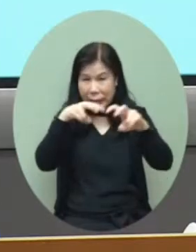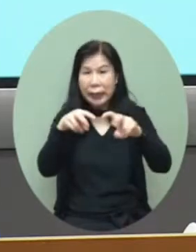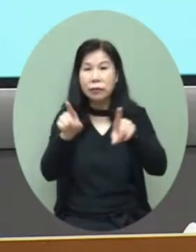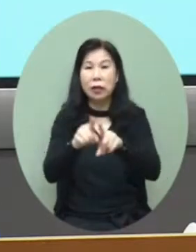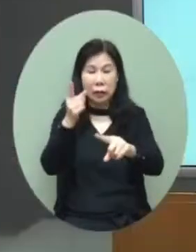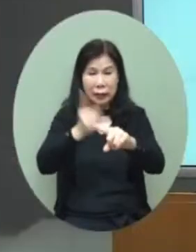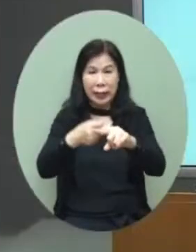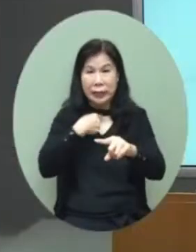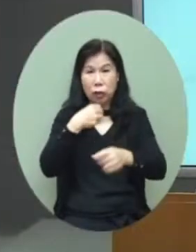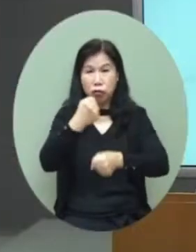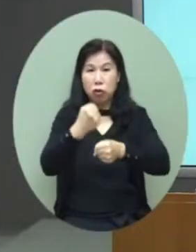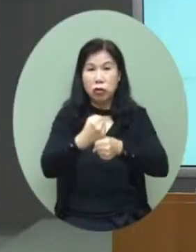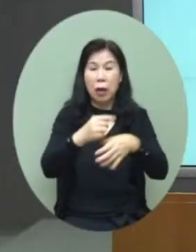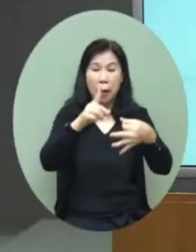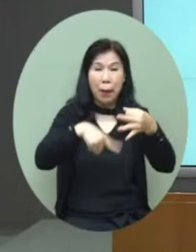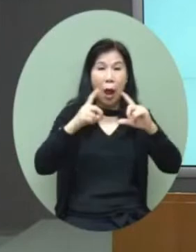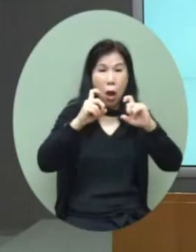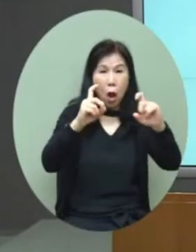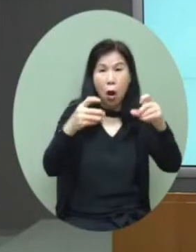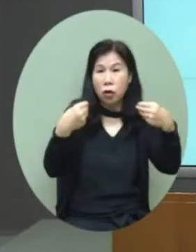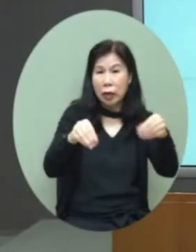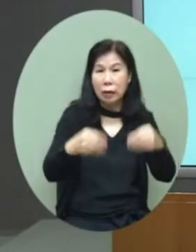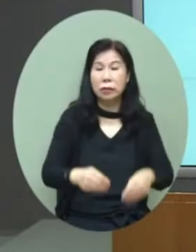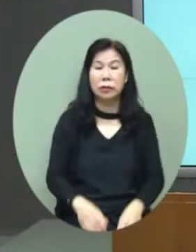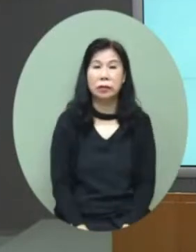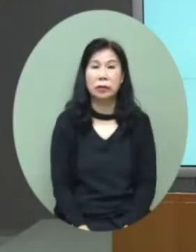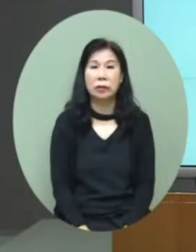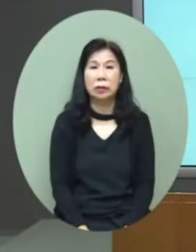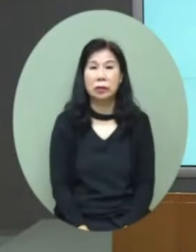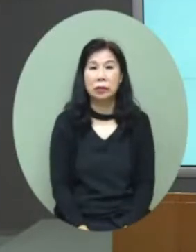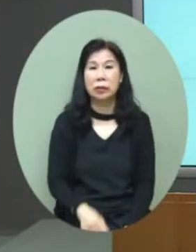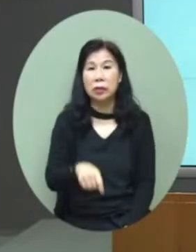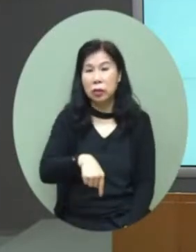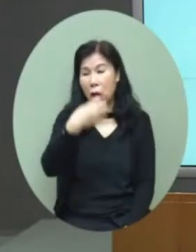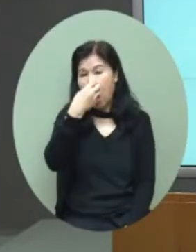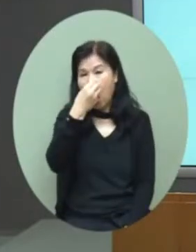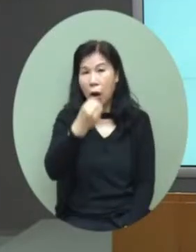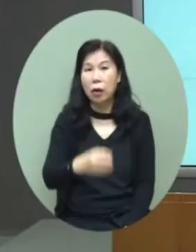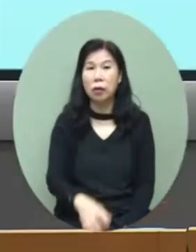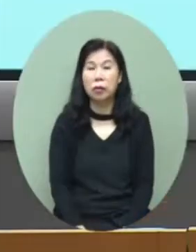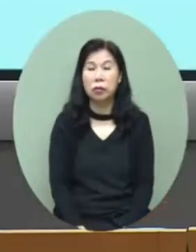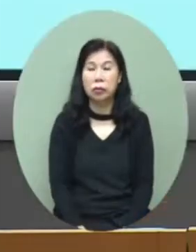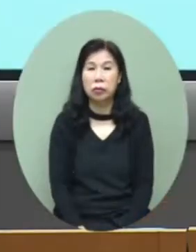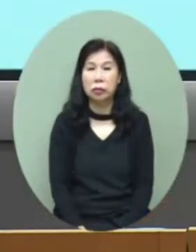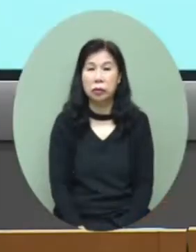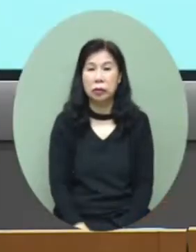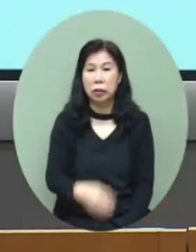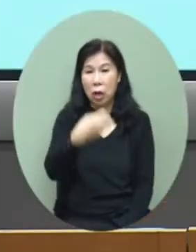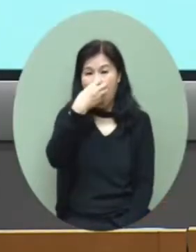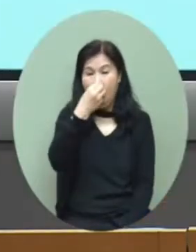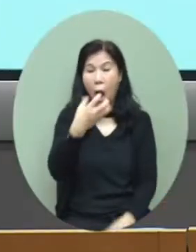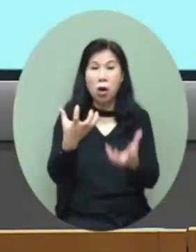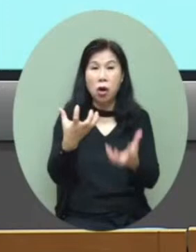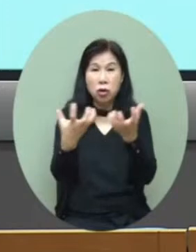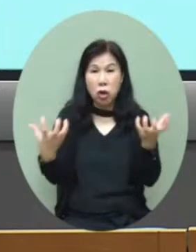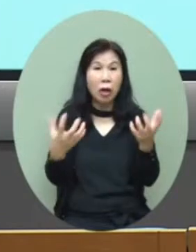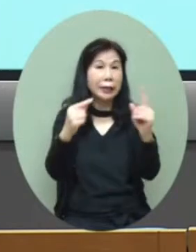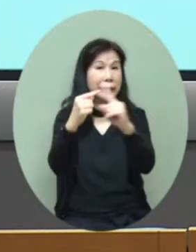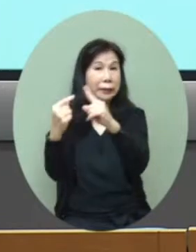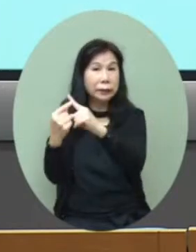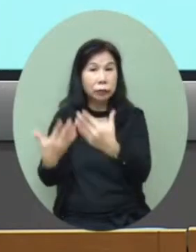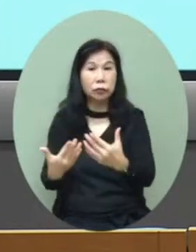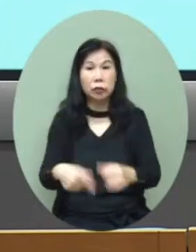He will also talk about the operational details of testing. Professor Low. In terms